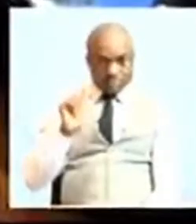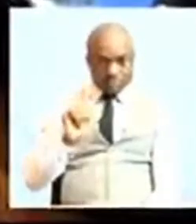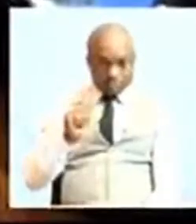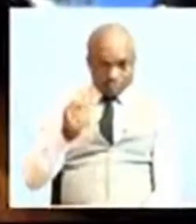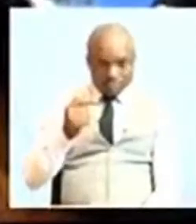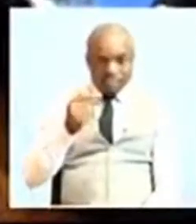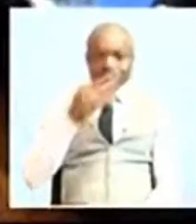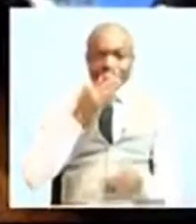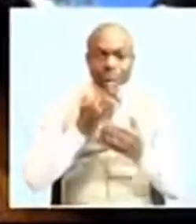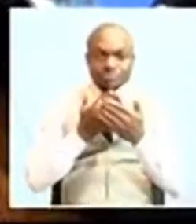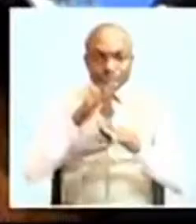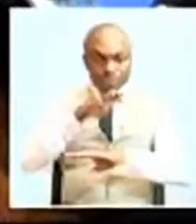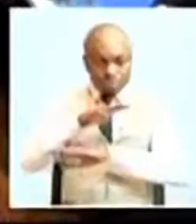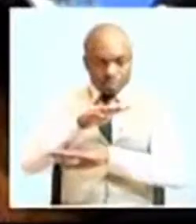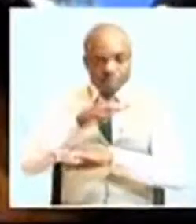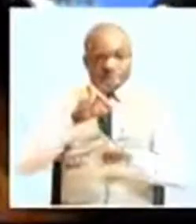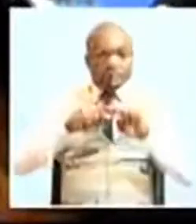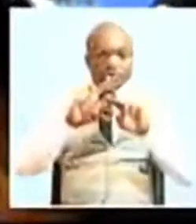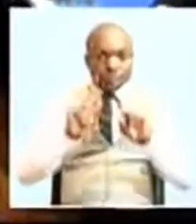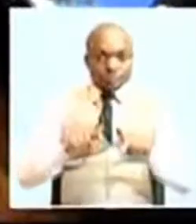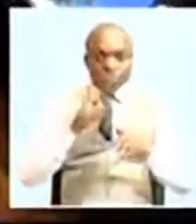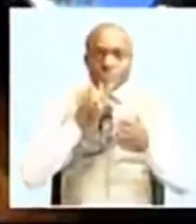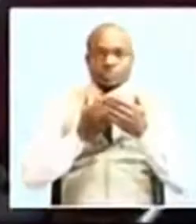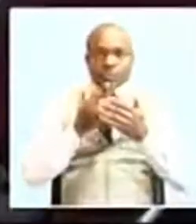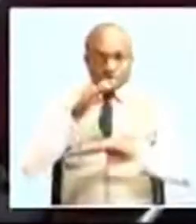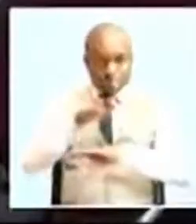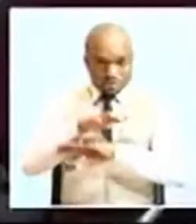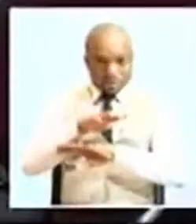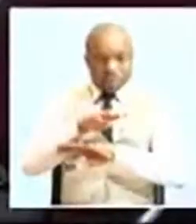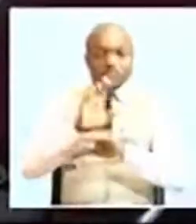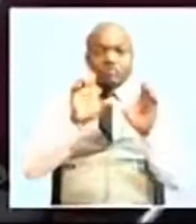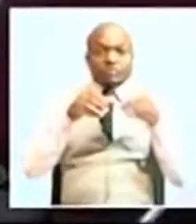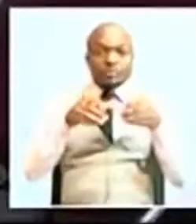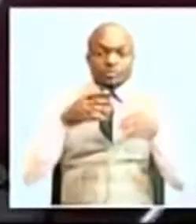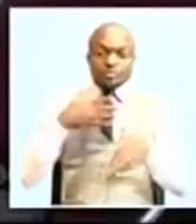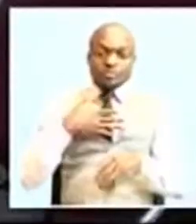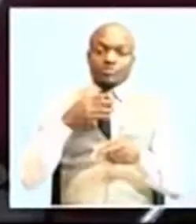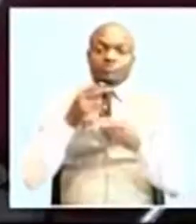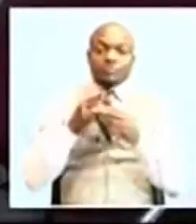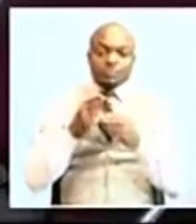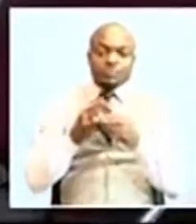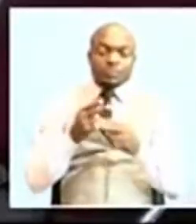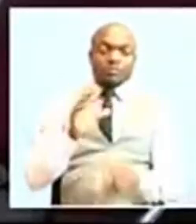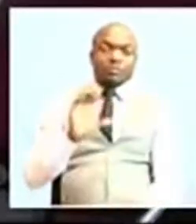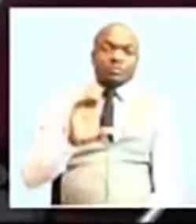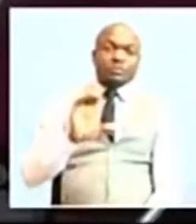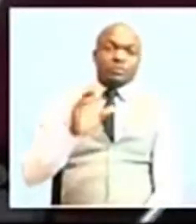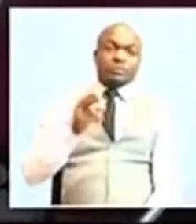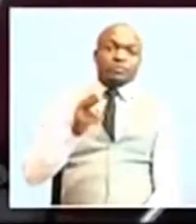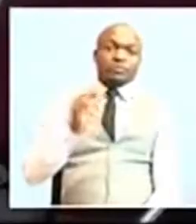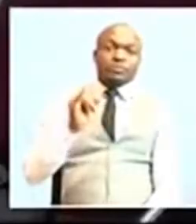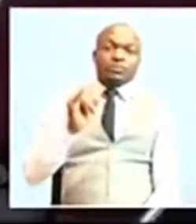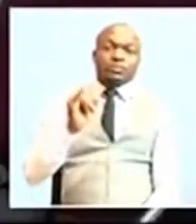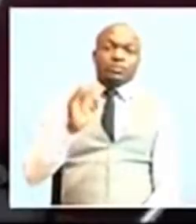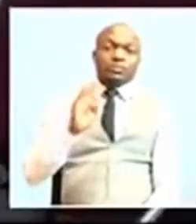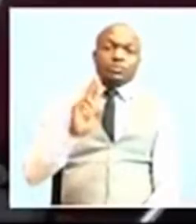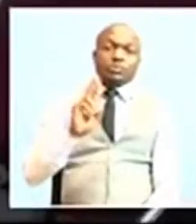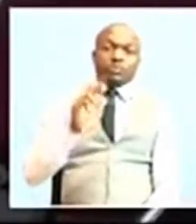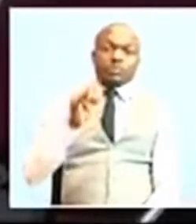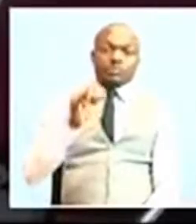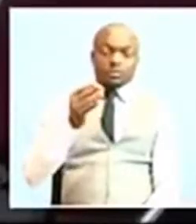Good evening, Chair. Good evening, members of the committee. Good evening, SINAZONGWE. My name is Achiuya Davis, Assistant Director, Local Authorities